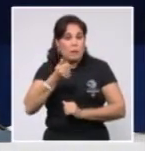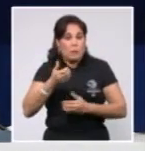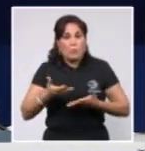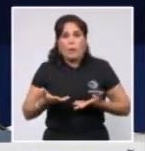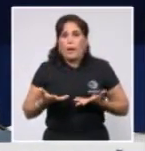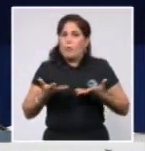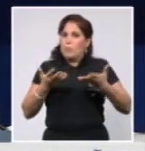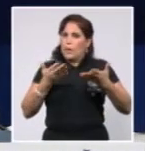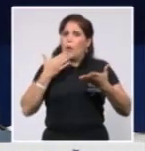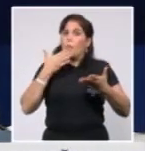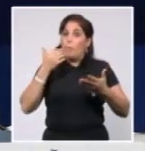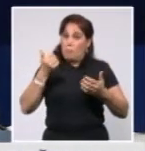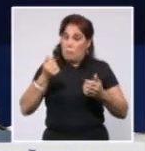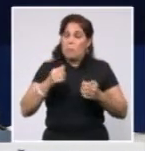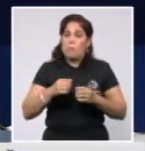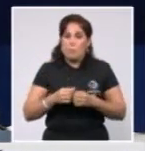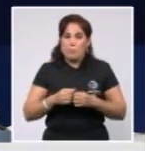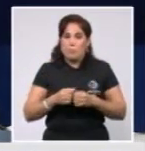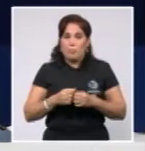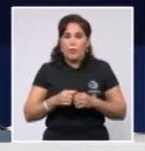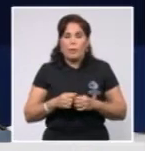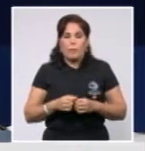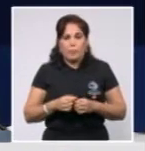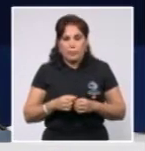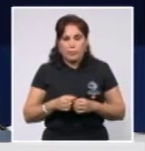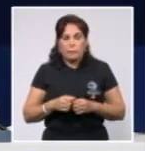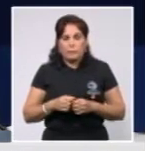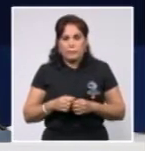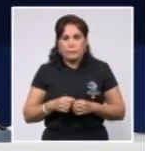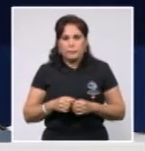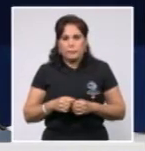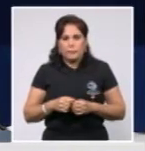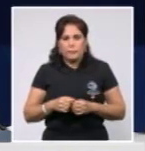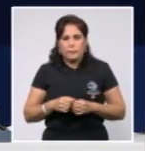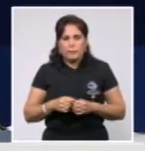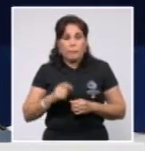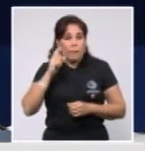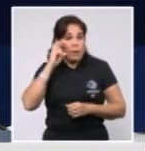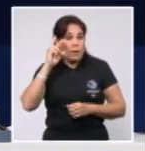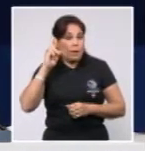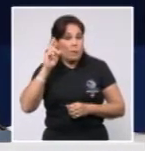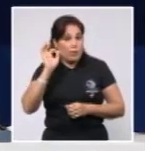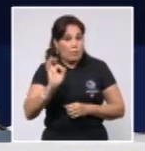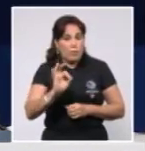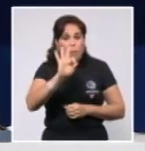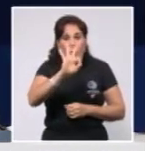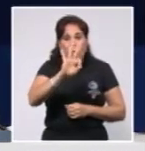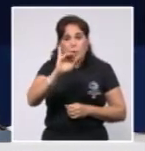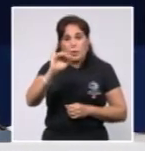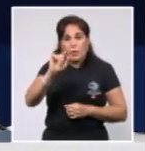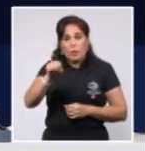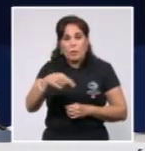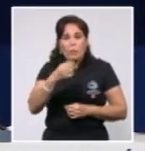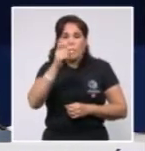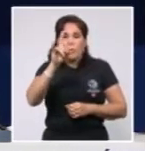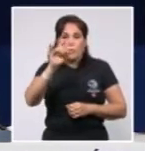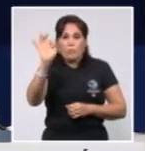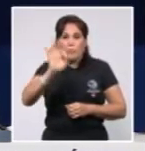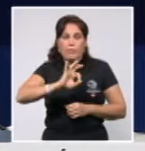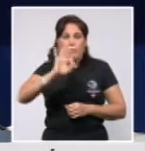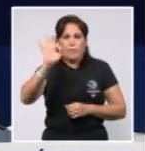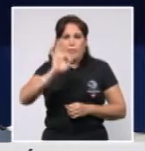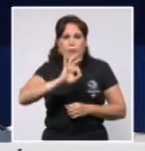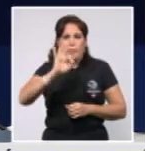Yesterday, 1 new patient joined the group of those reported as serious, while 2 passed from serious to